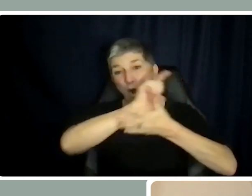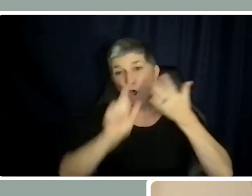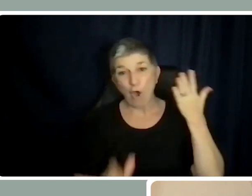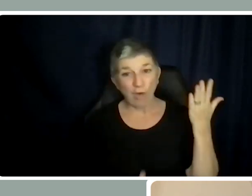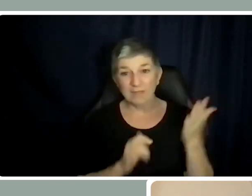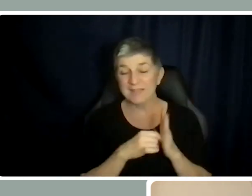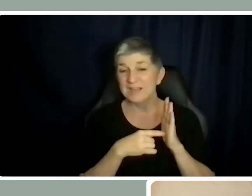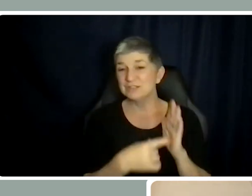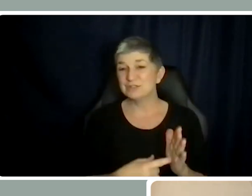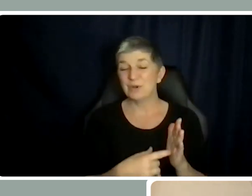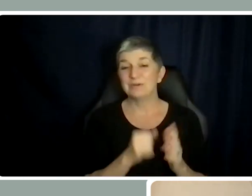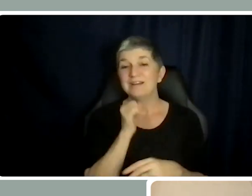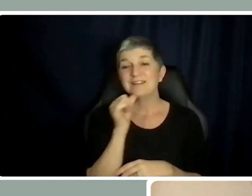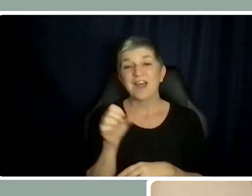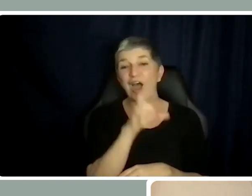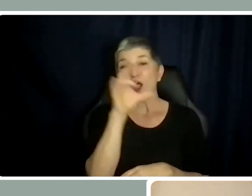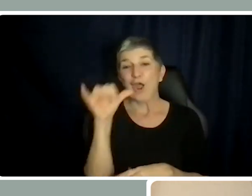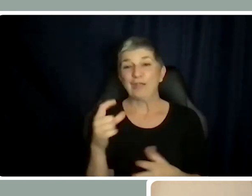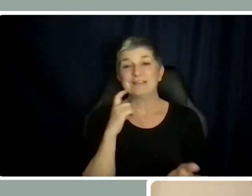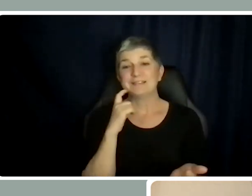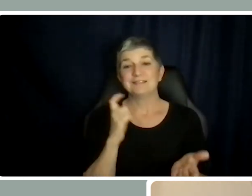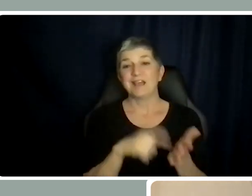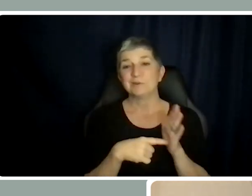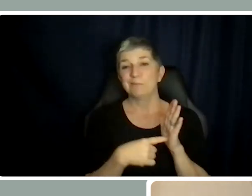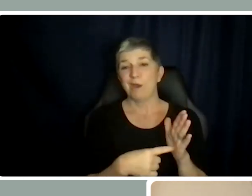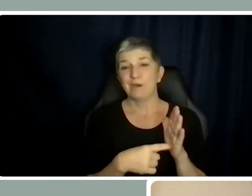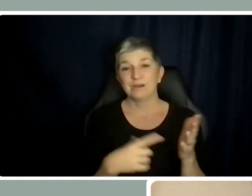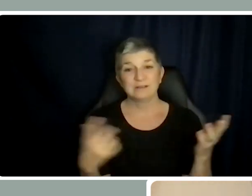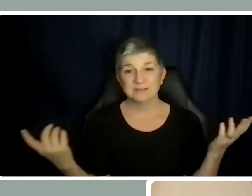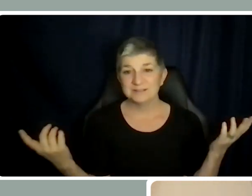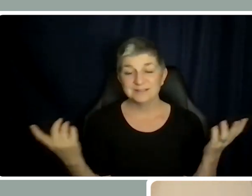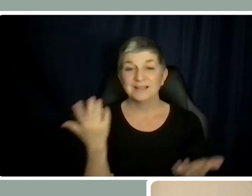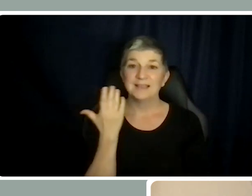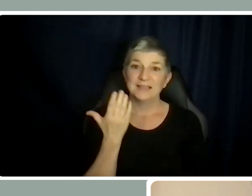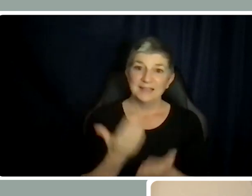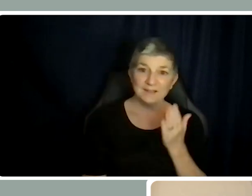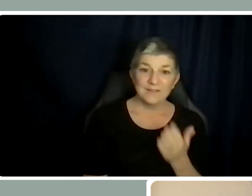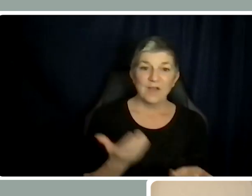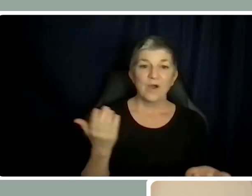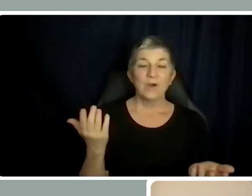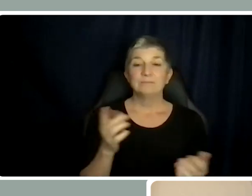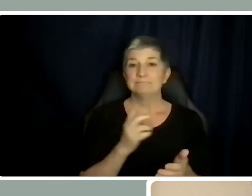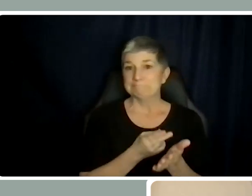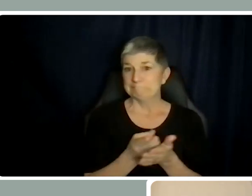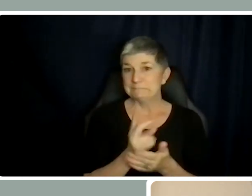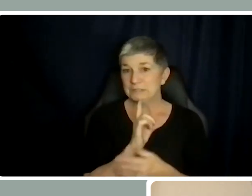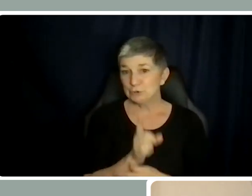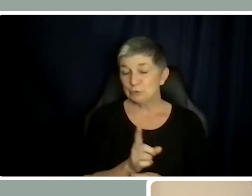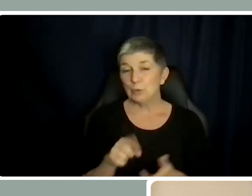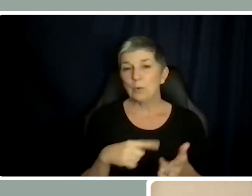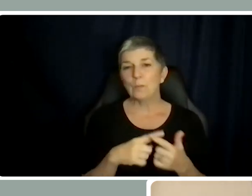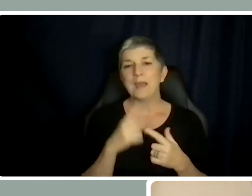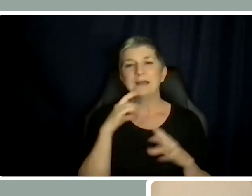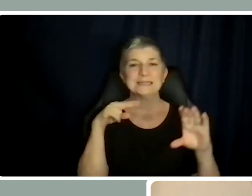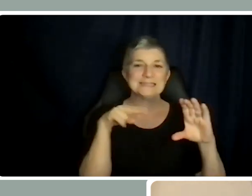is that they're not early detection markers. So even though actually it is true that when you do,